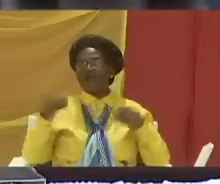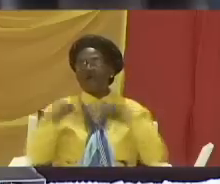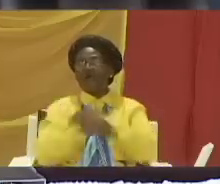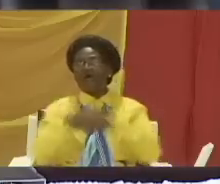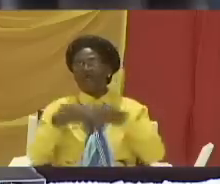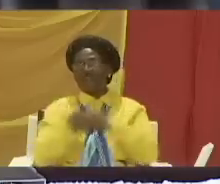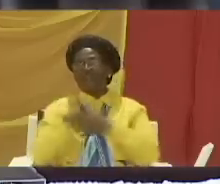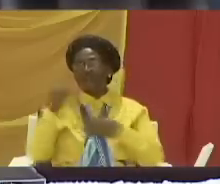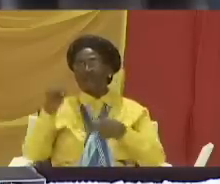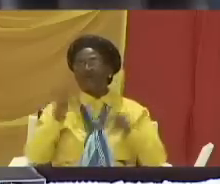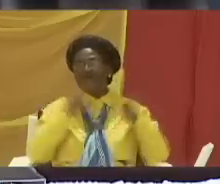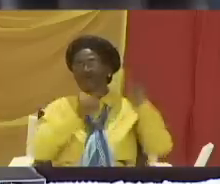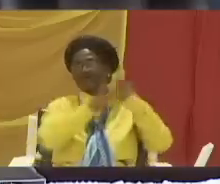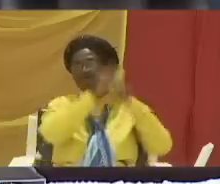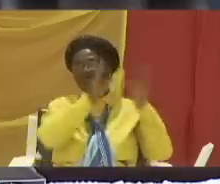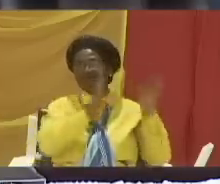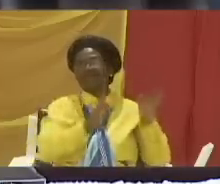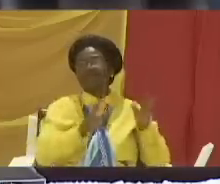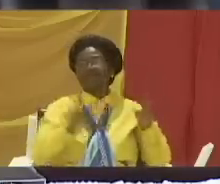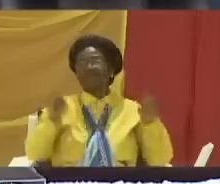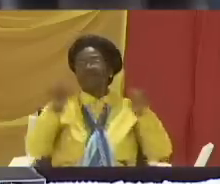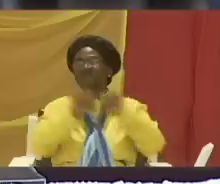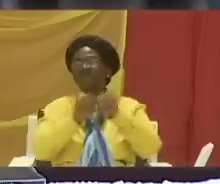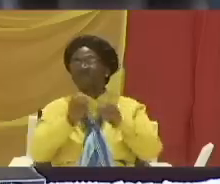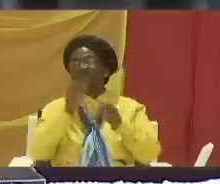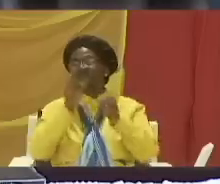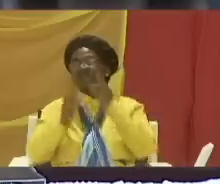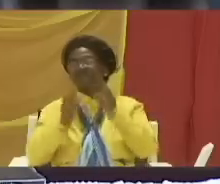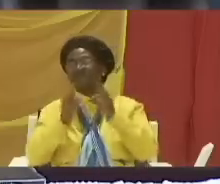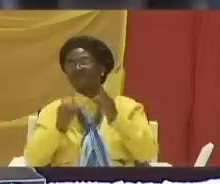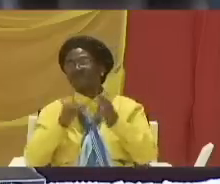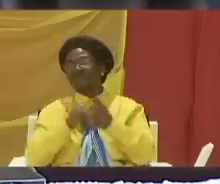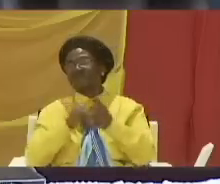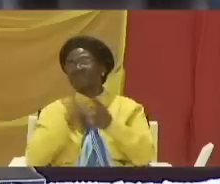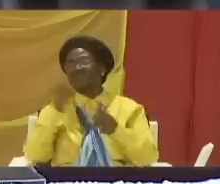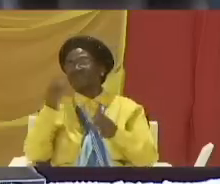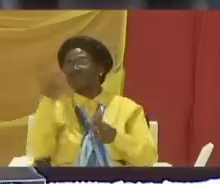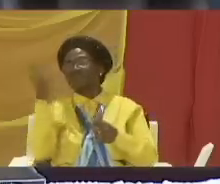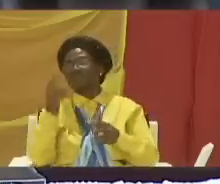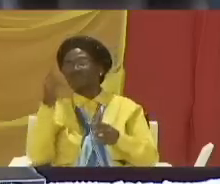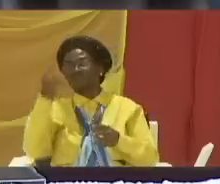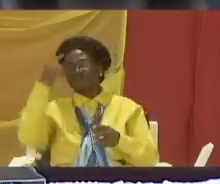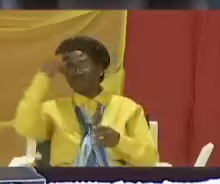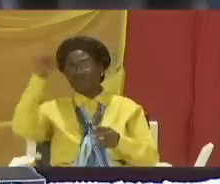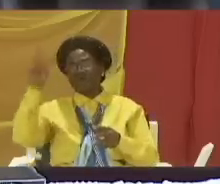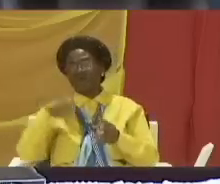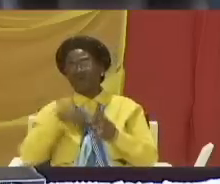And even if it's only for this night, I decree,